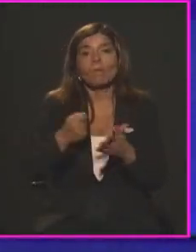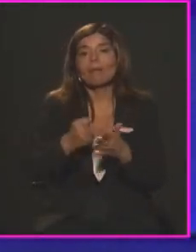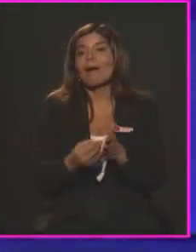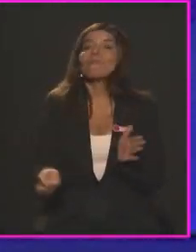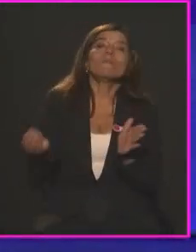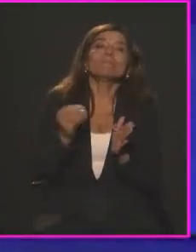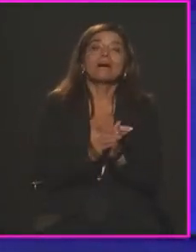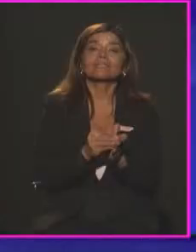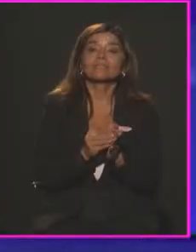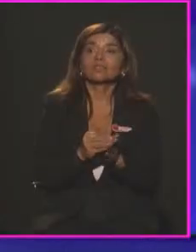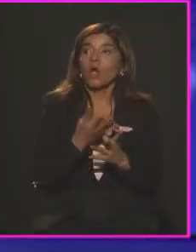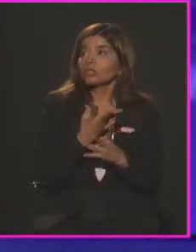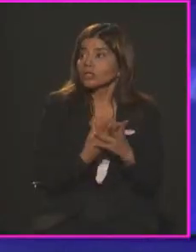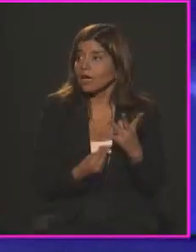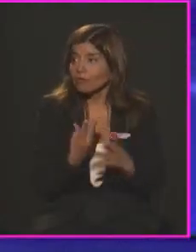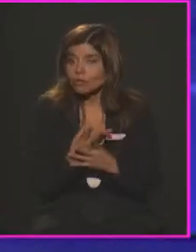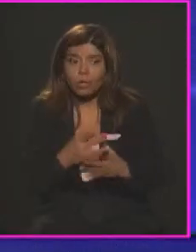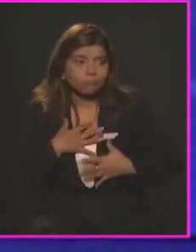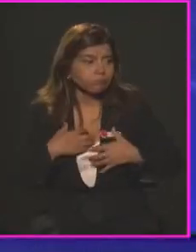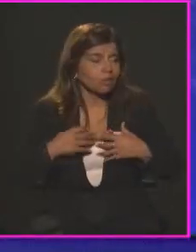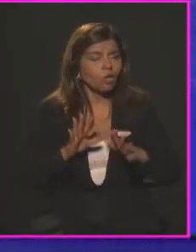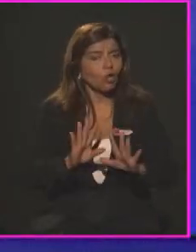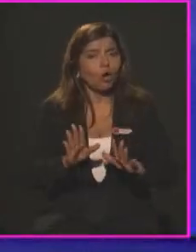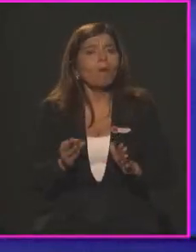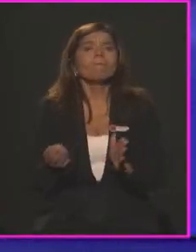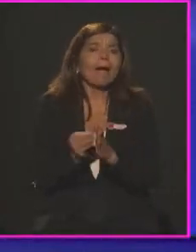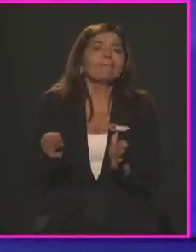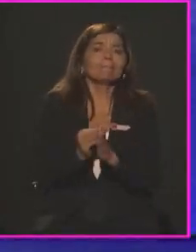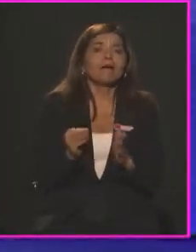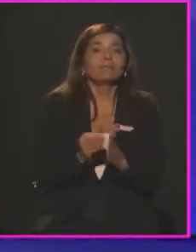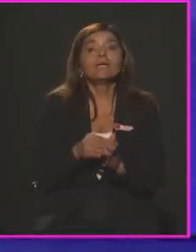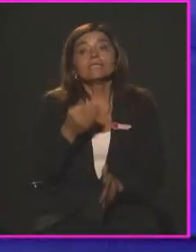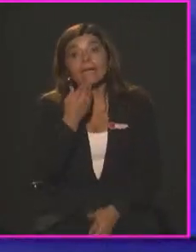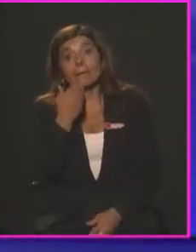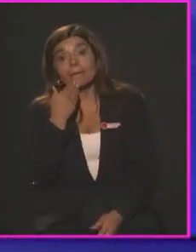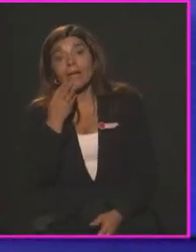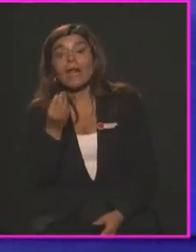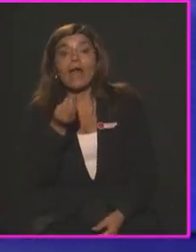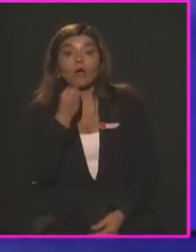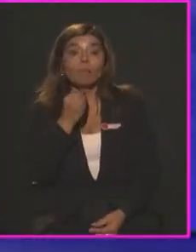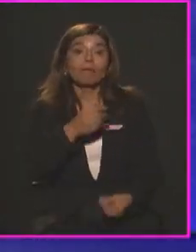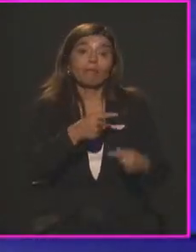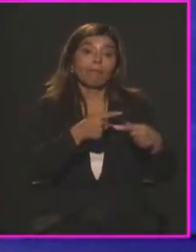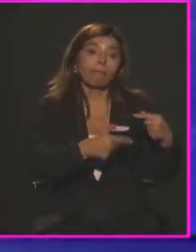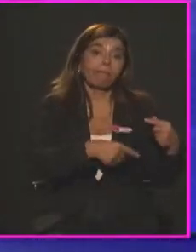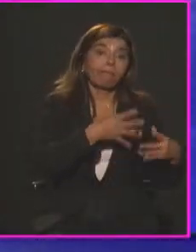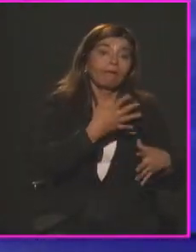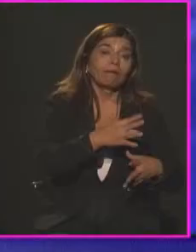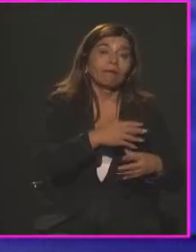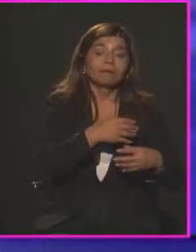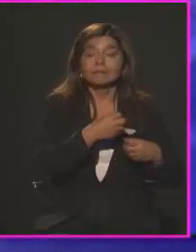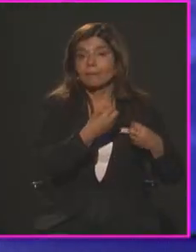the complication that food goes bad, unlike other products that people need to manage.